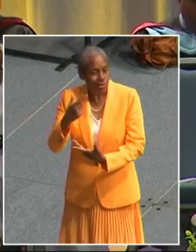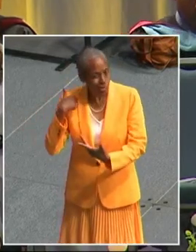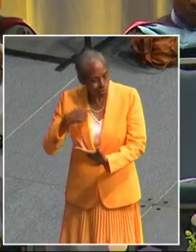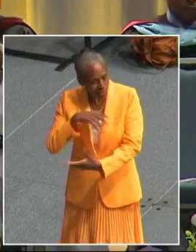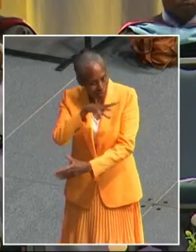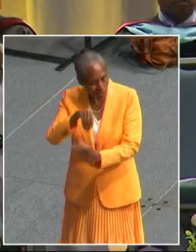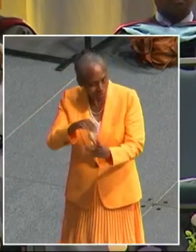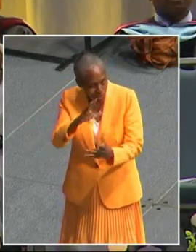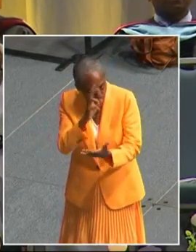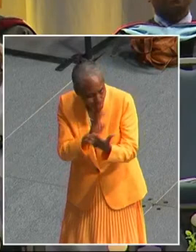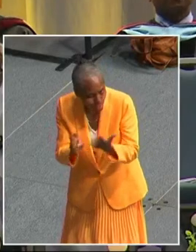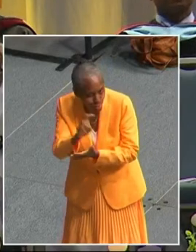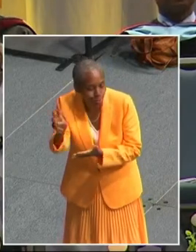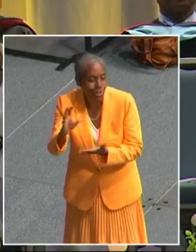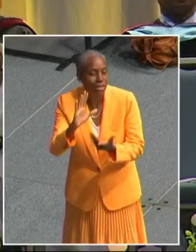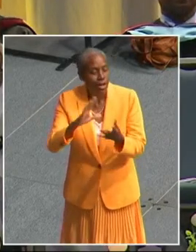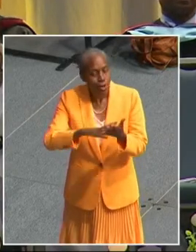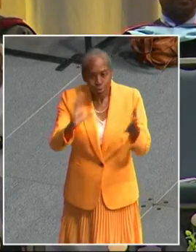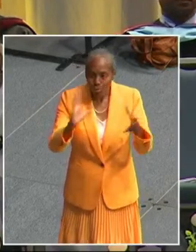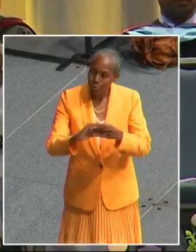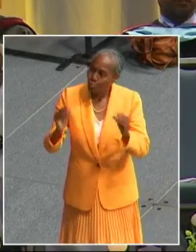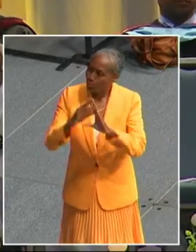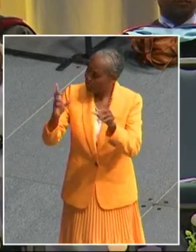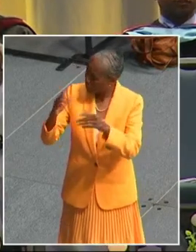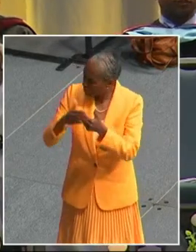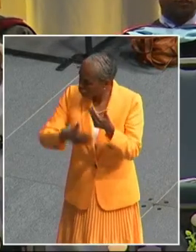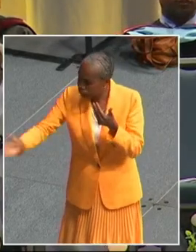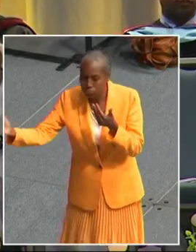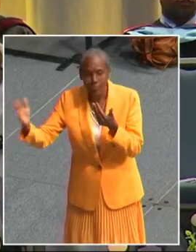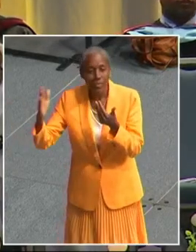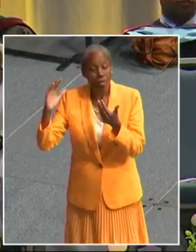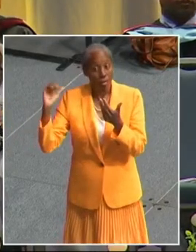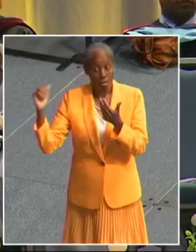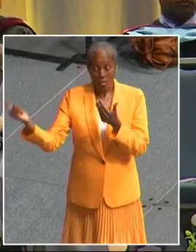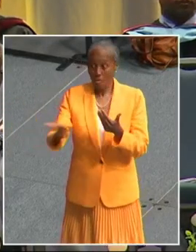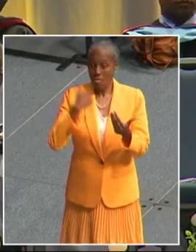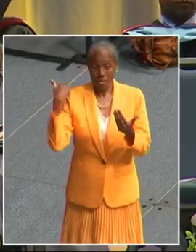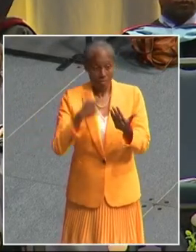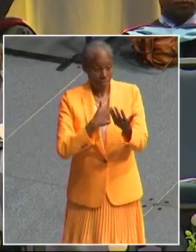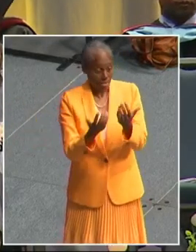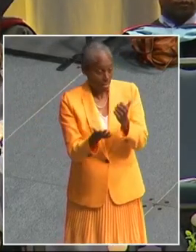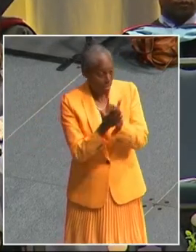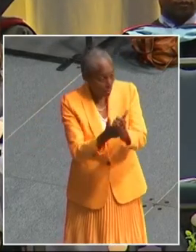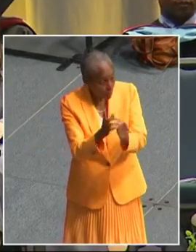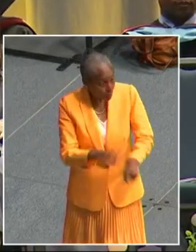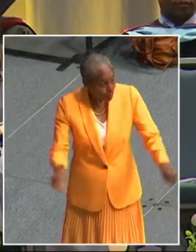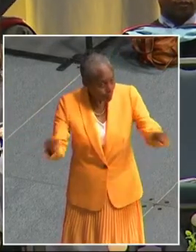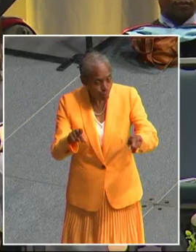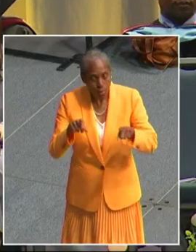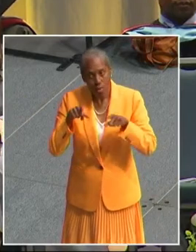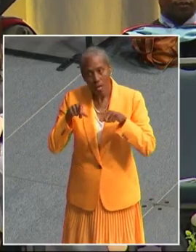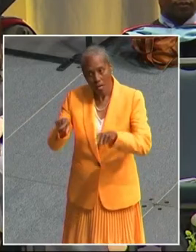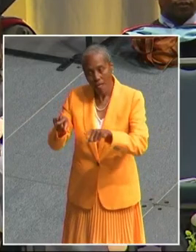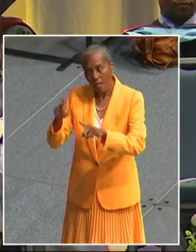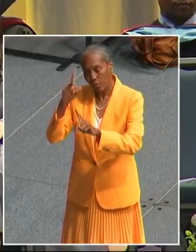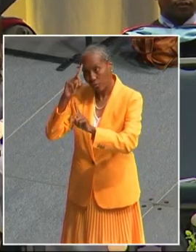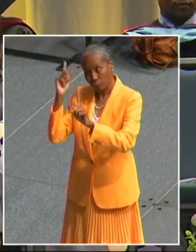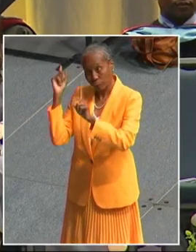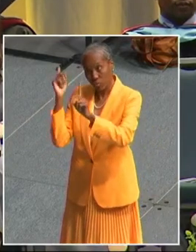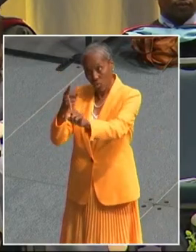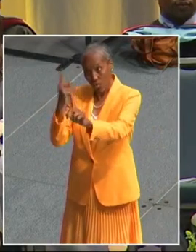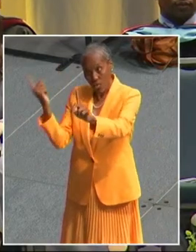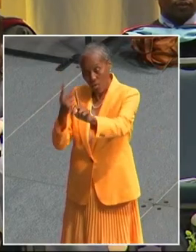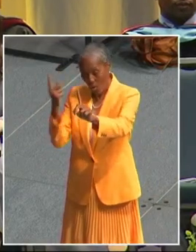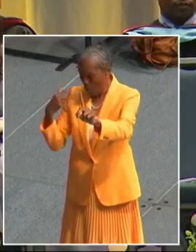journey, for being a part of your story, for allowing all of us to assist you on your path to achievement and